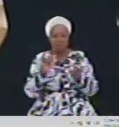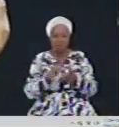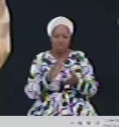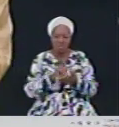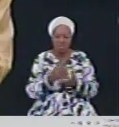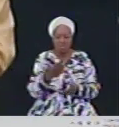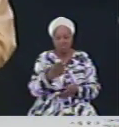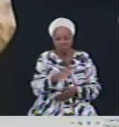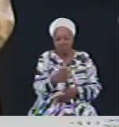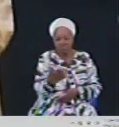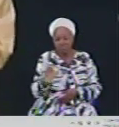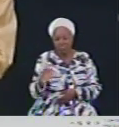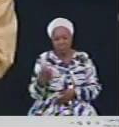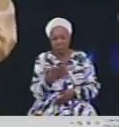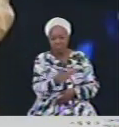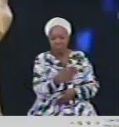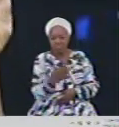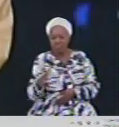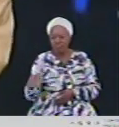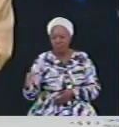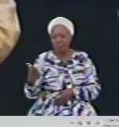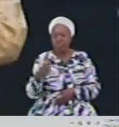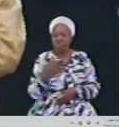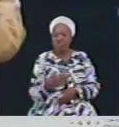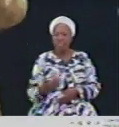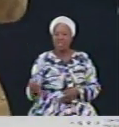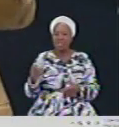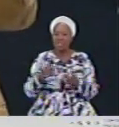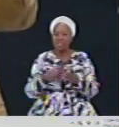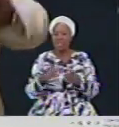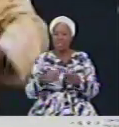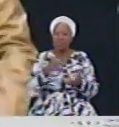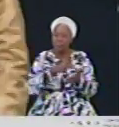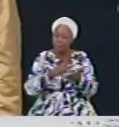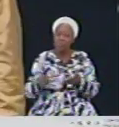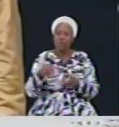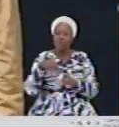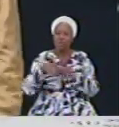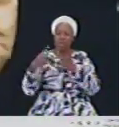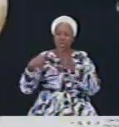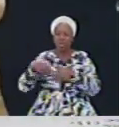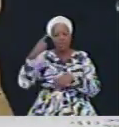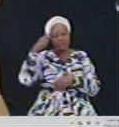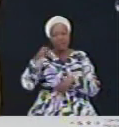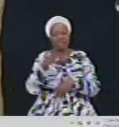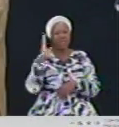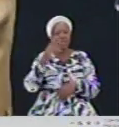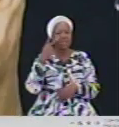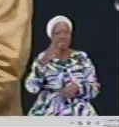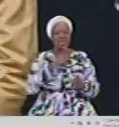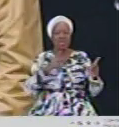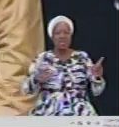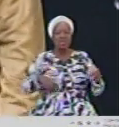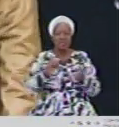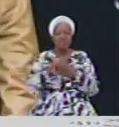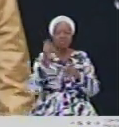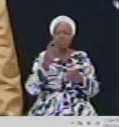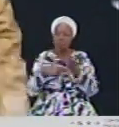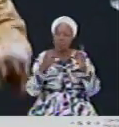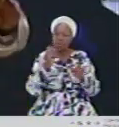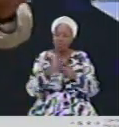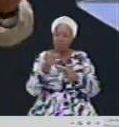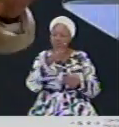you know, kind of money doing this and doing that. Pure in heart, for they shall see the Lord. That's the word of the Lord. Except